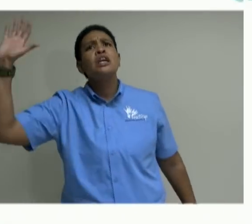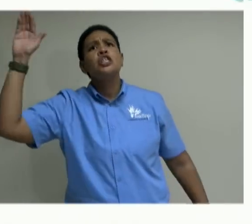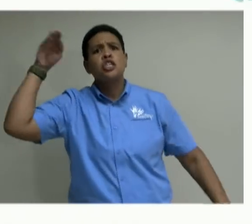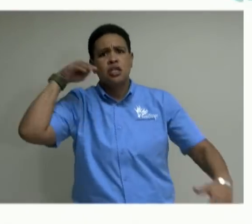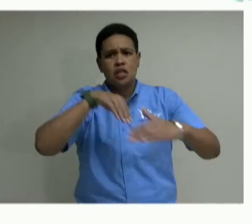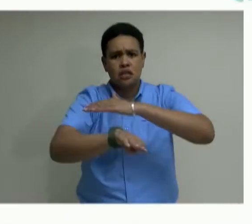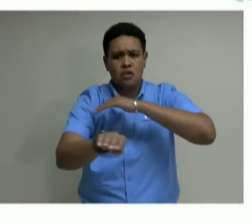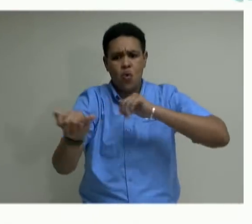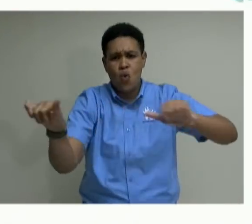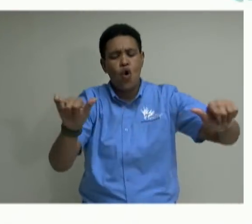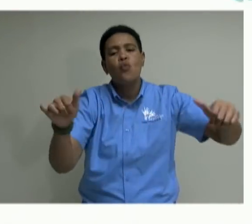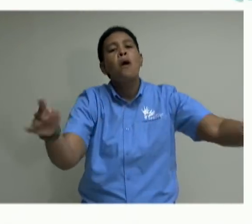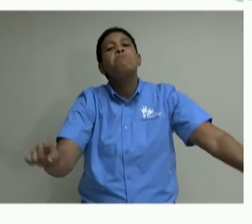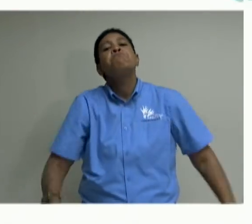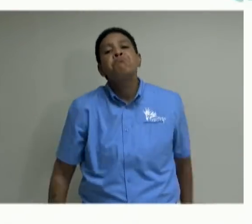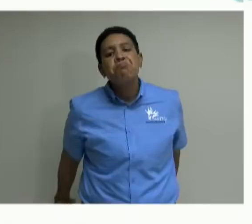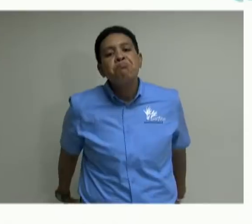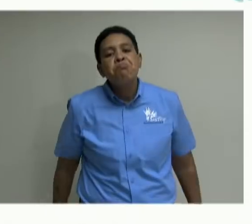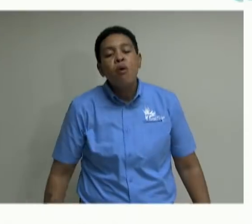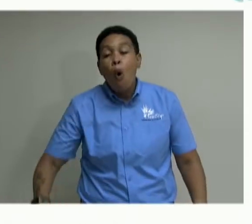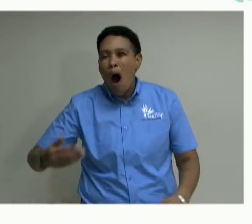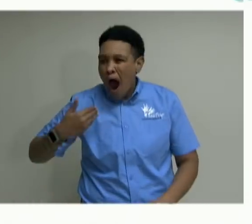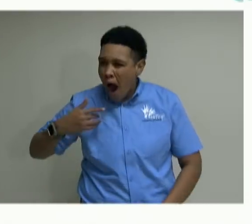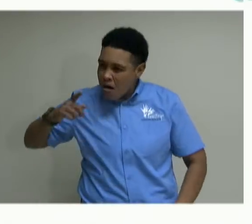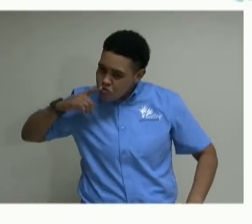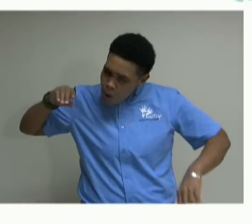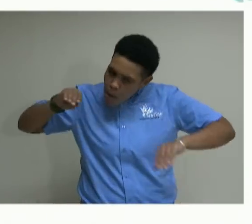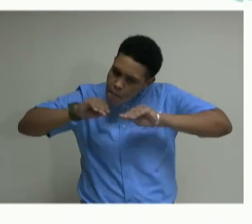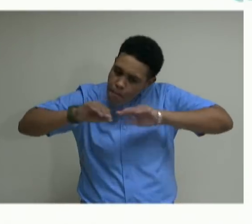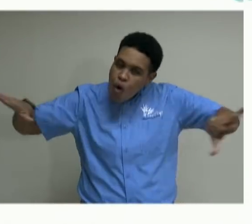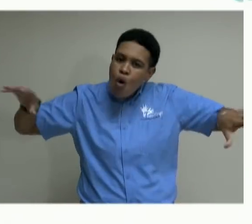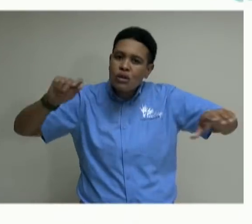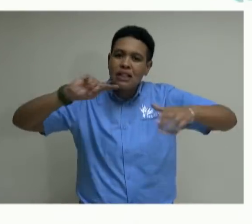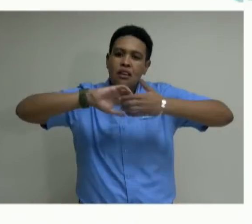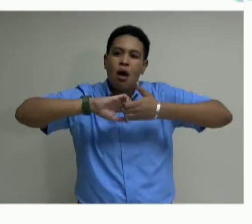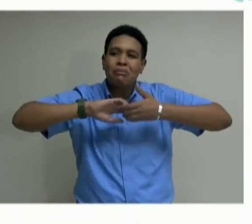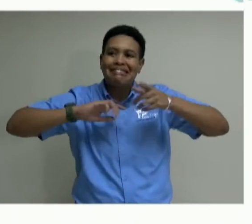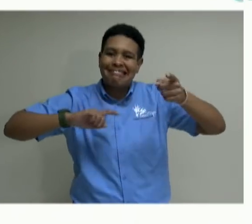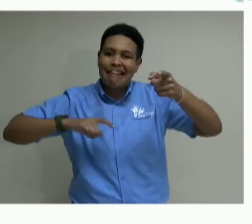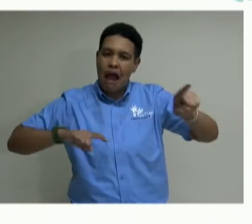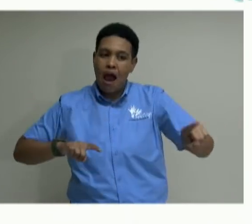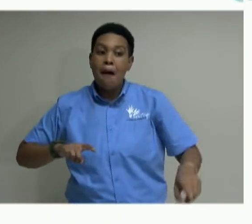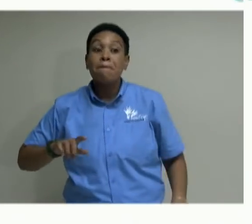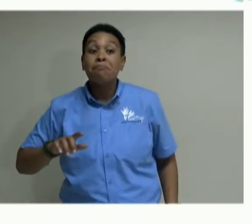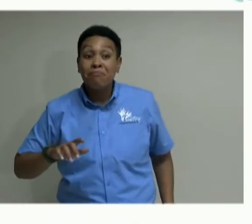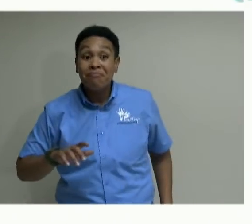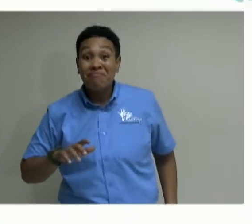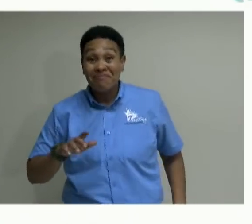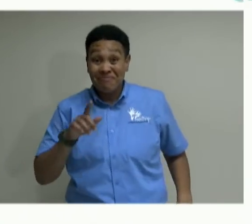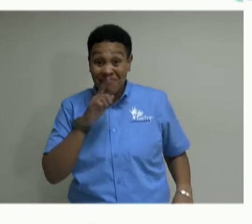into August, we had the outbreak in St. Thomas. And then